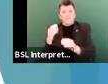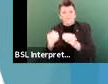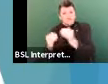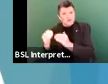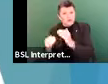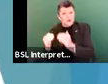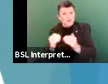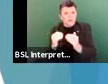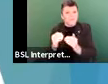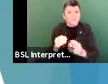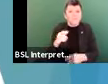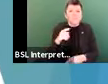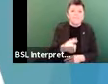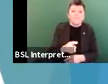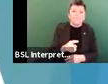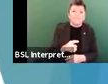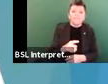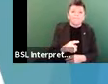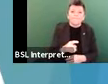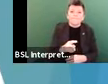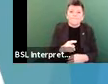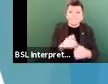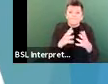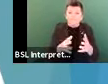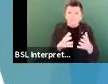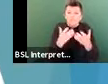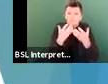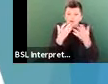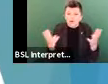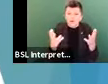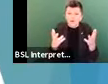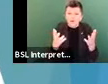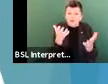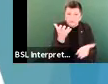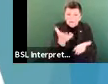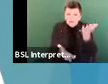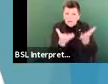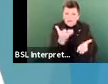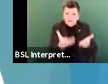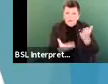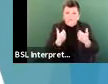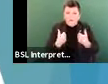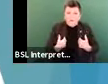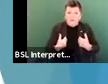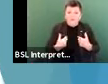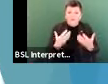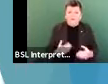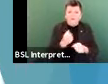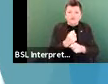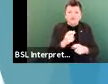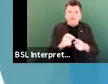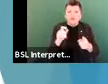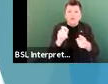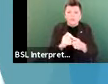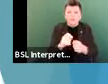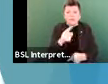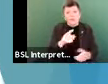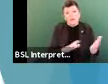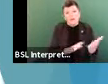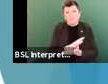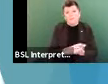of the weight of wealth in the current GDP. This means that in